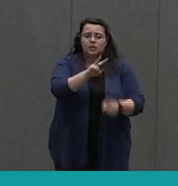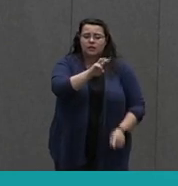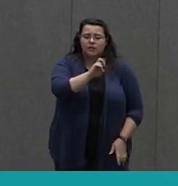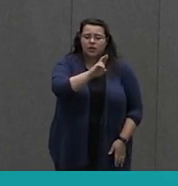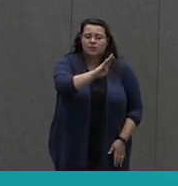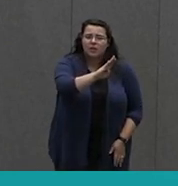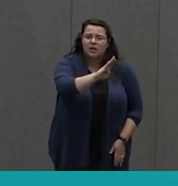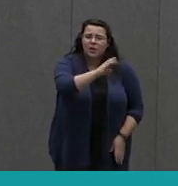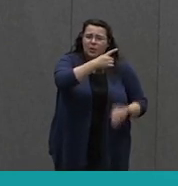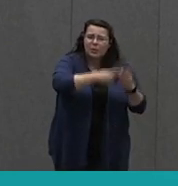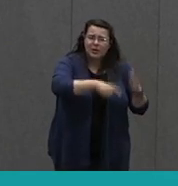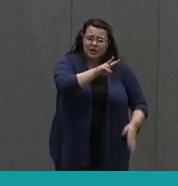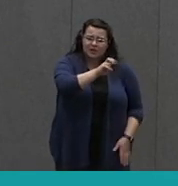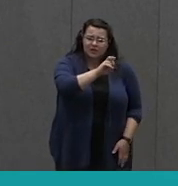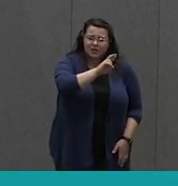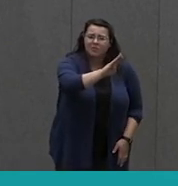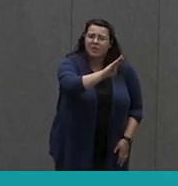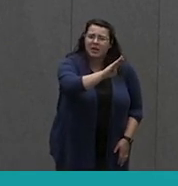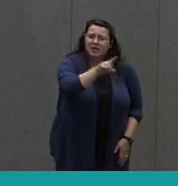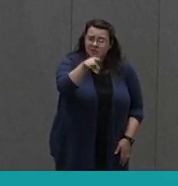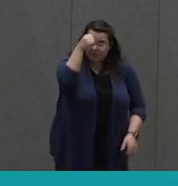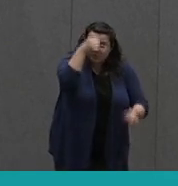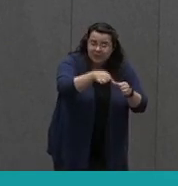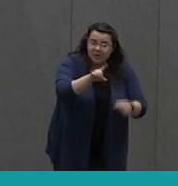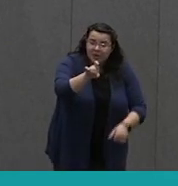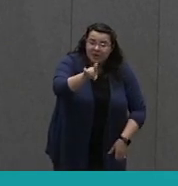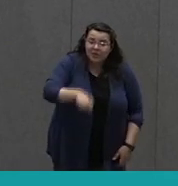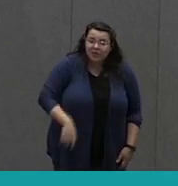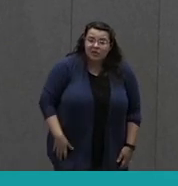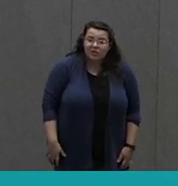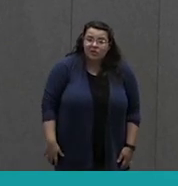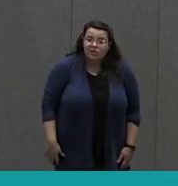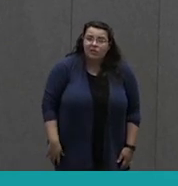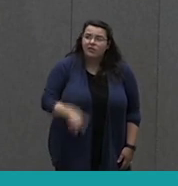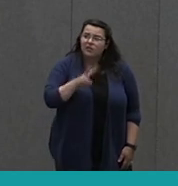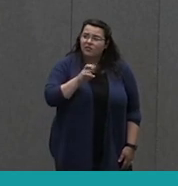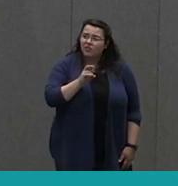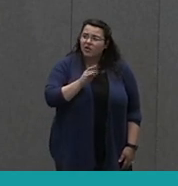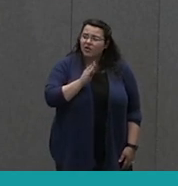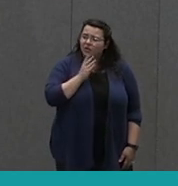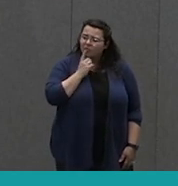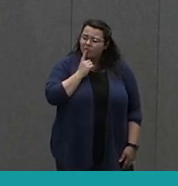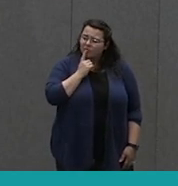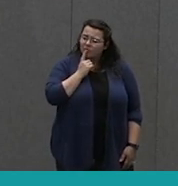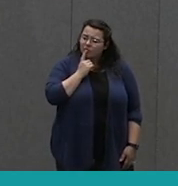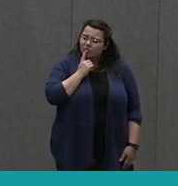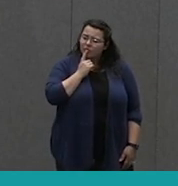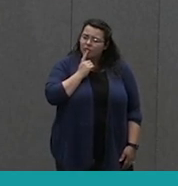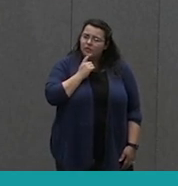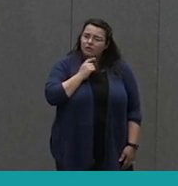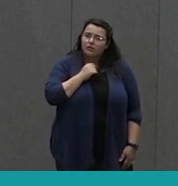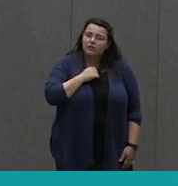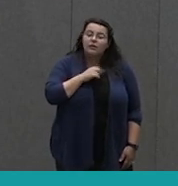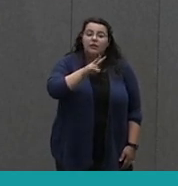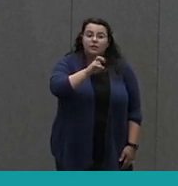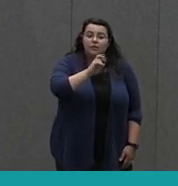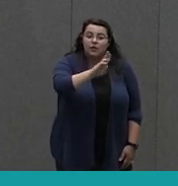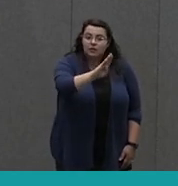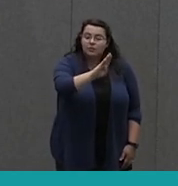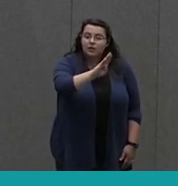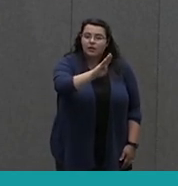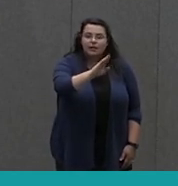garbage at. It would be really interesting for you, if you have time or if you have a grown-up, you could ask them